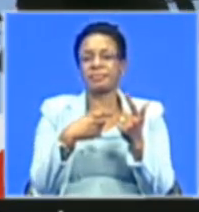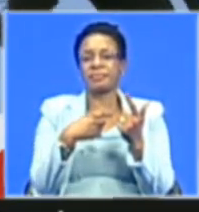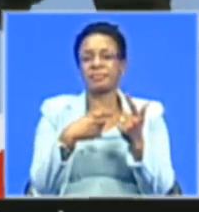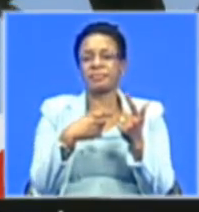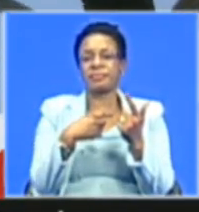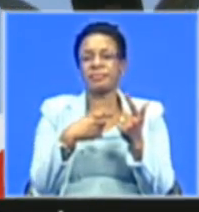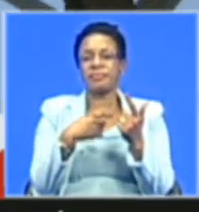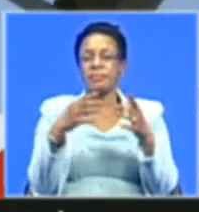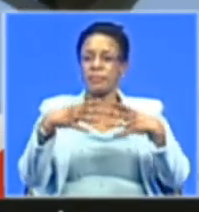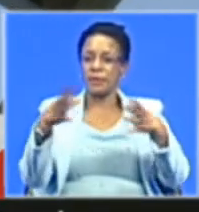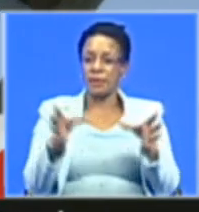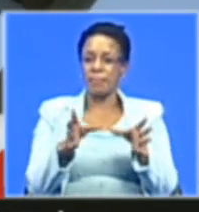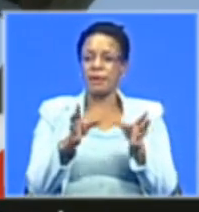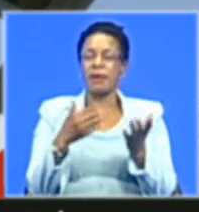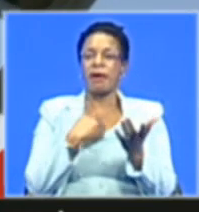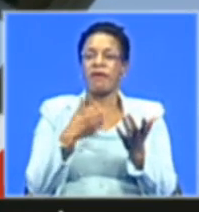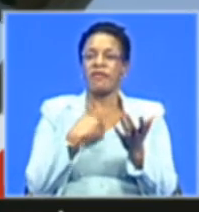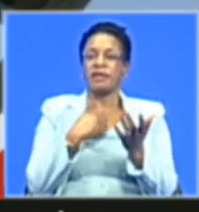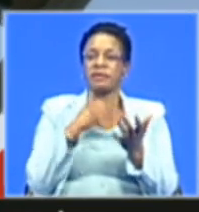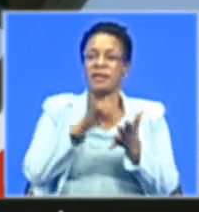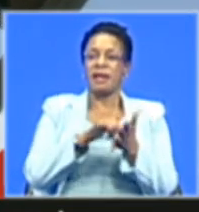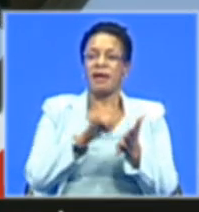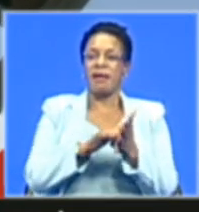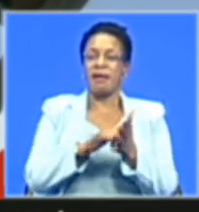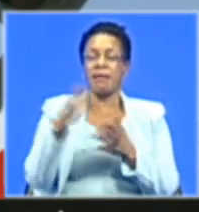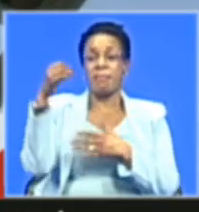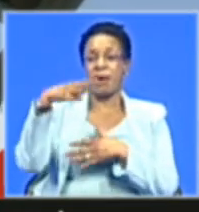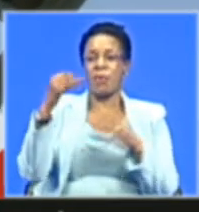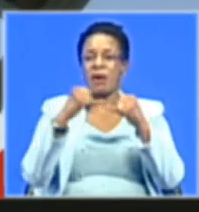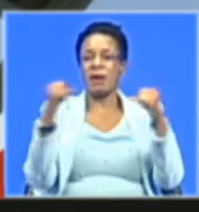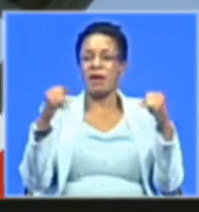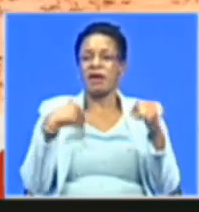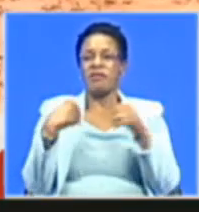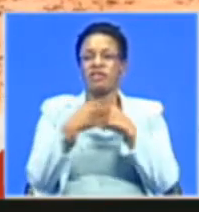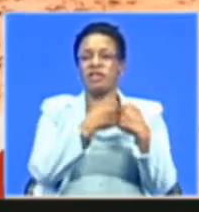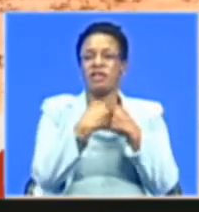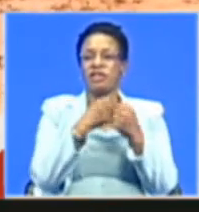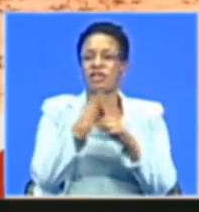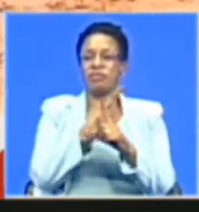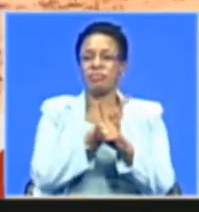The companies putting up the towers and power lines experience a number of challenges.